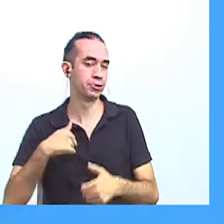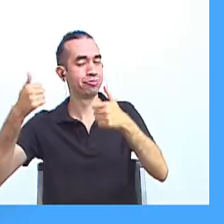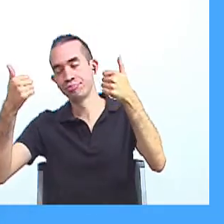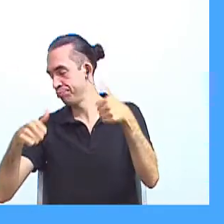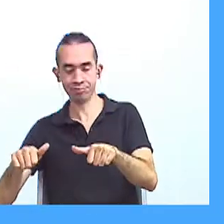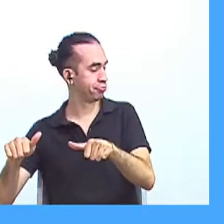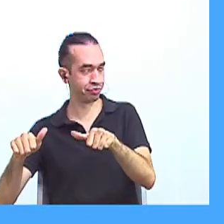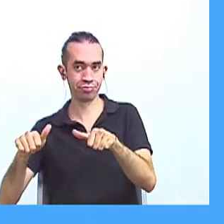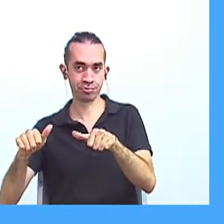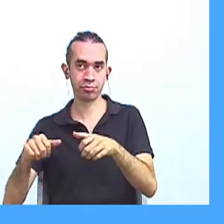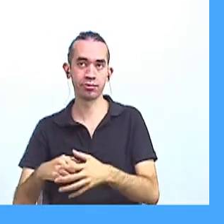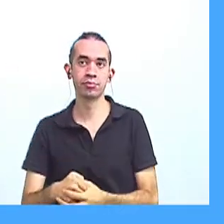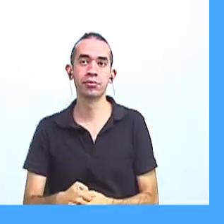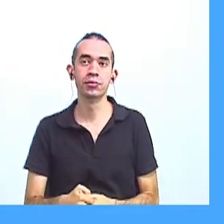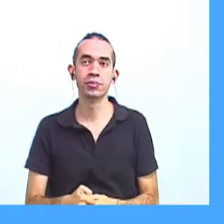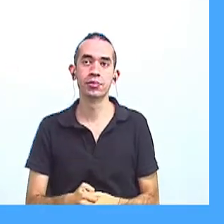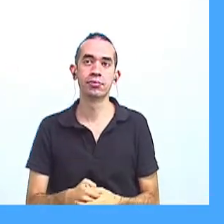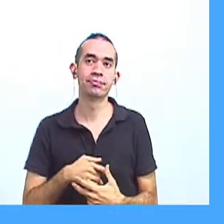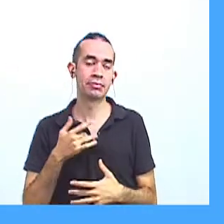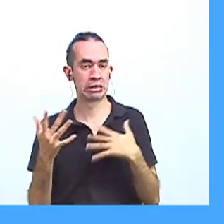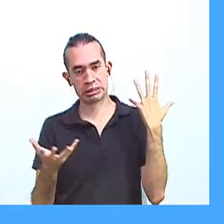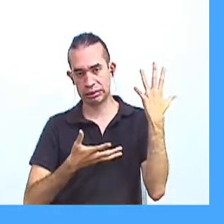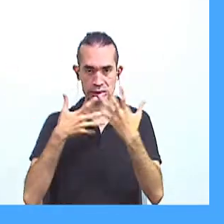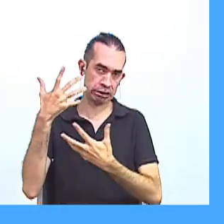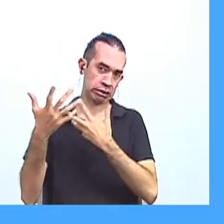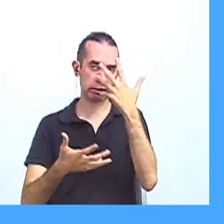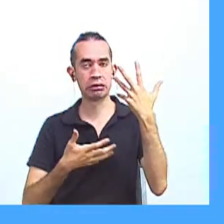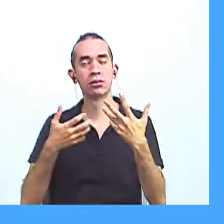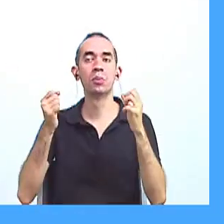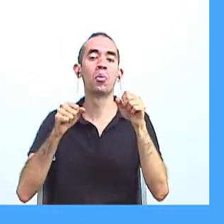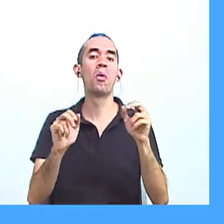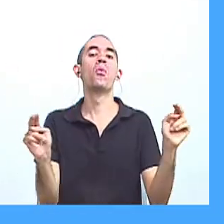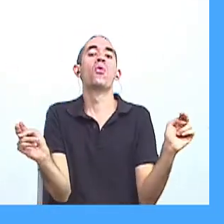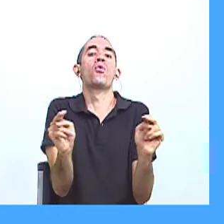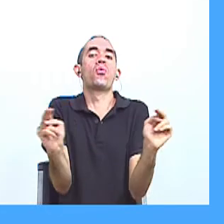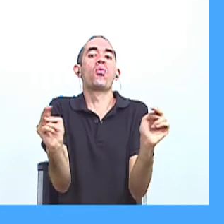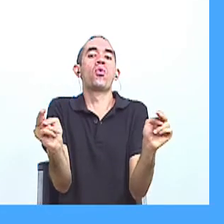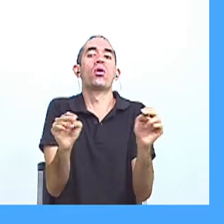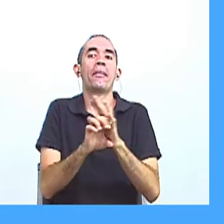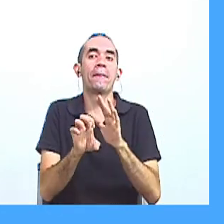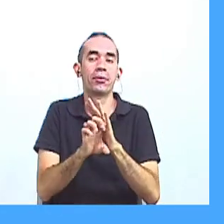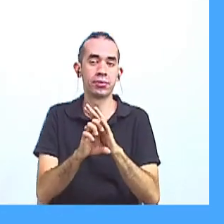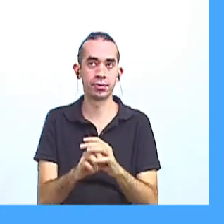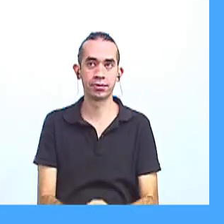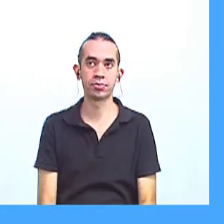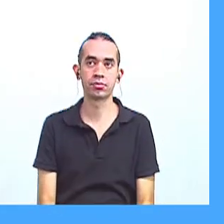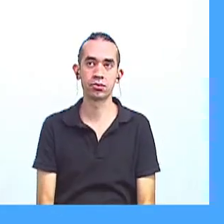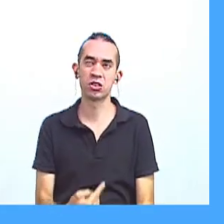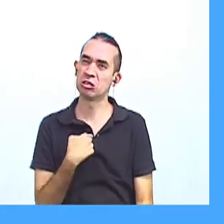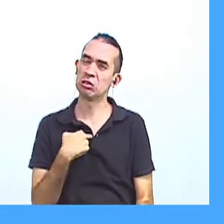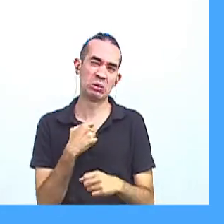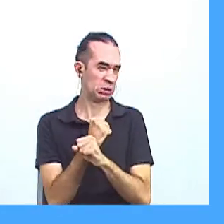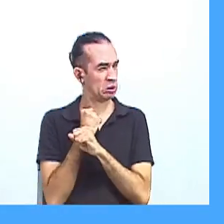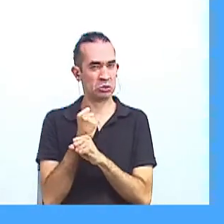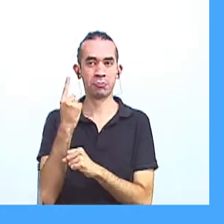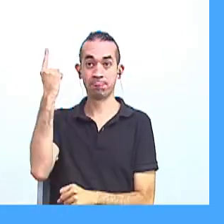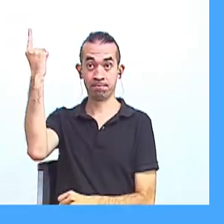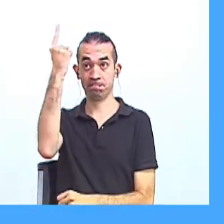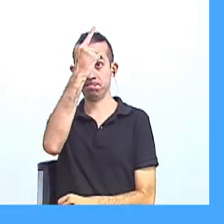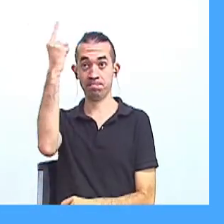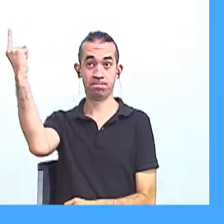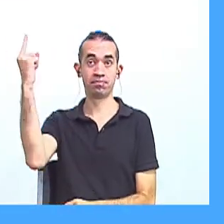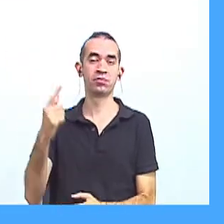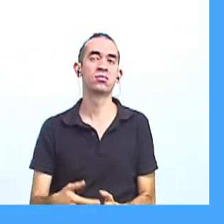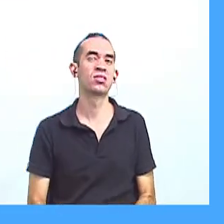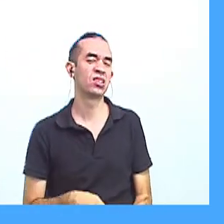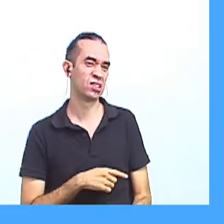disagree. If you have mixed feelings on an issue, you can use a more neutral phrase. For example, I'm not sure about that, or